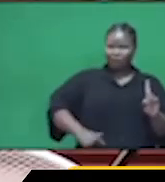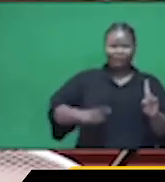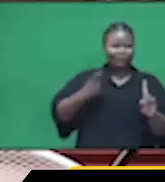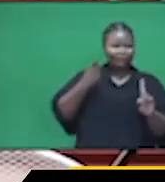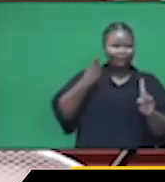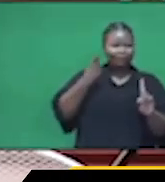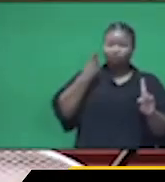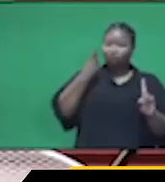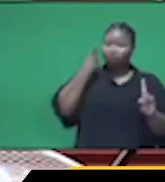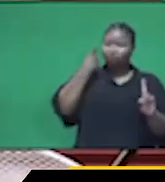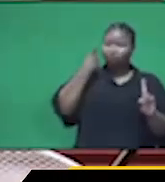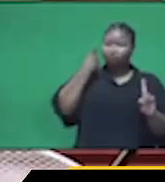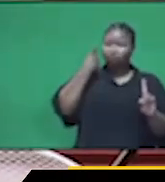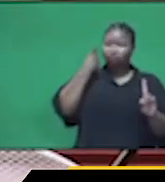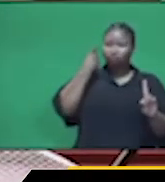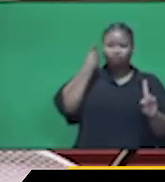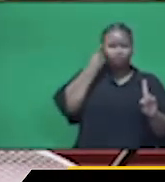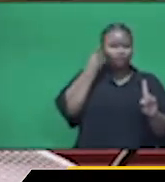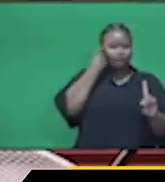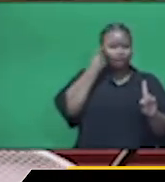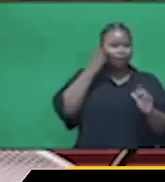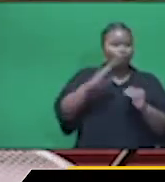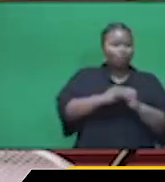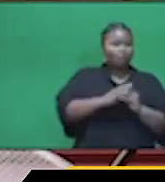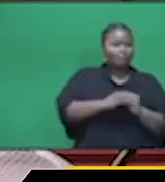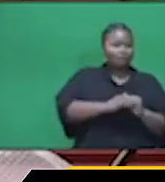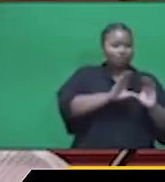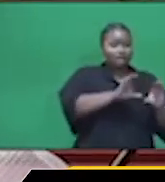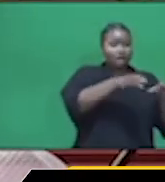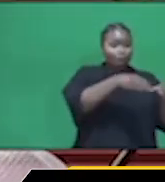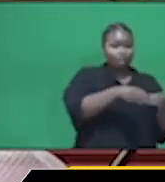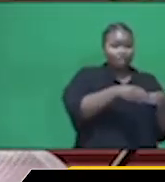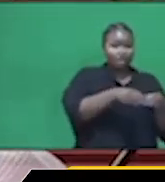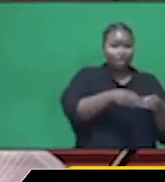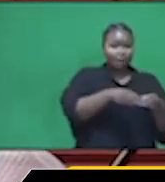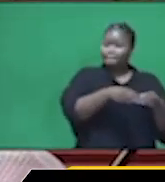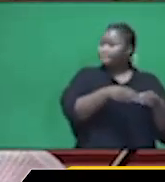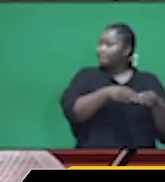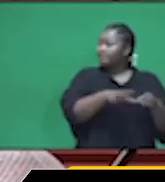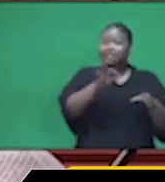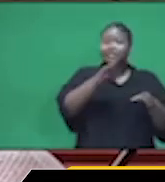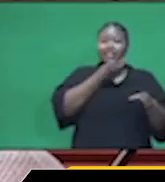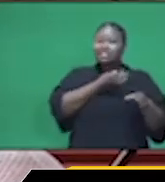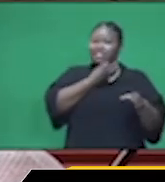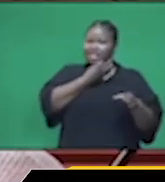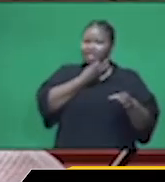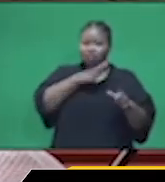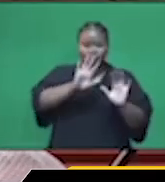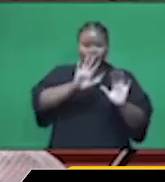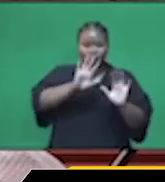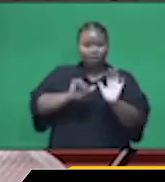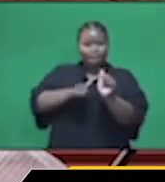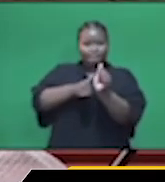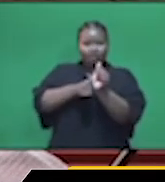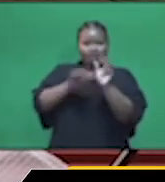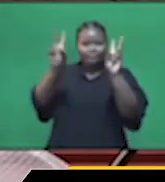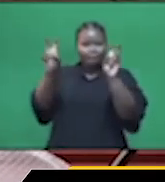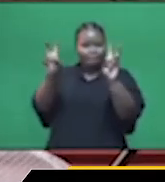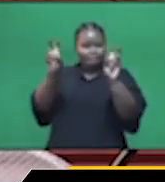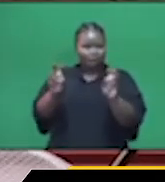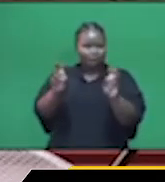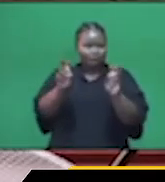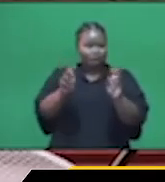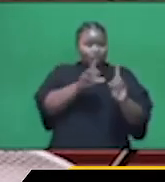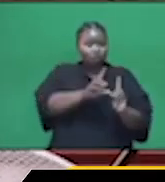movement, when he delivered the message of support, he said the following, I quote, "Putemo